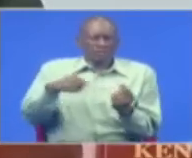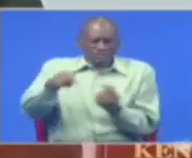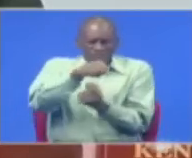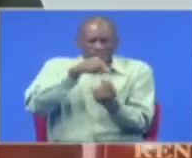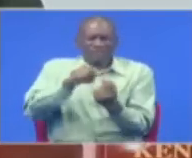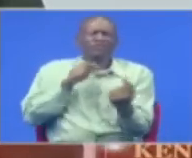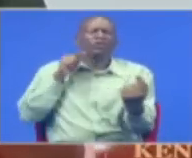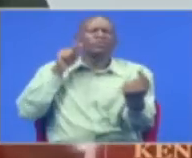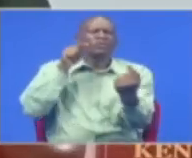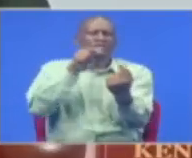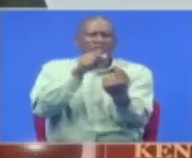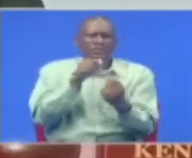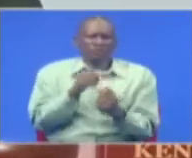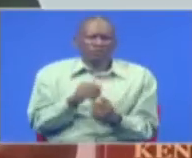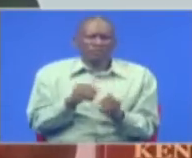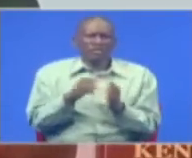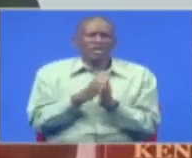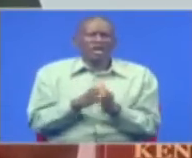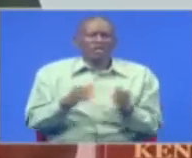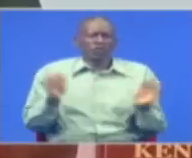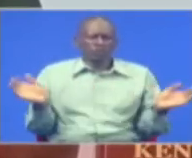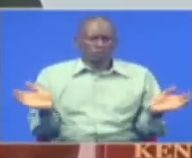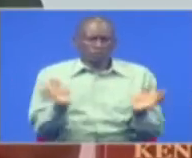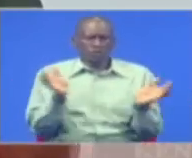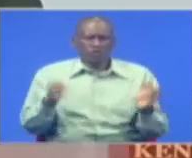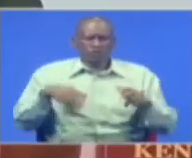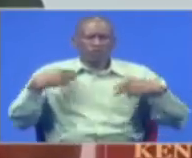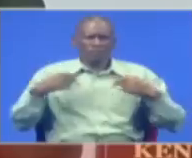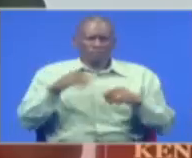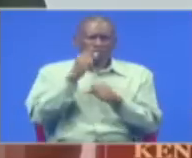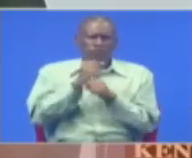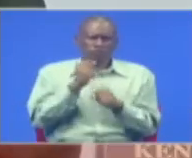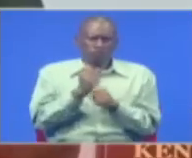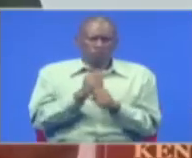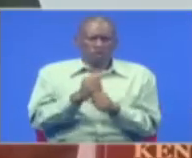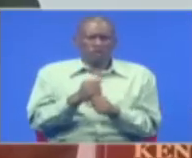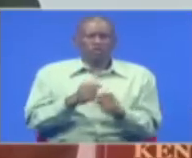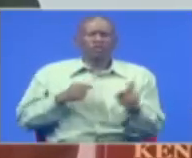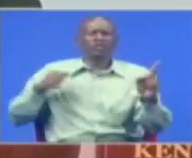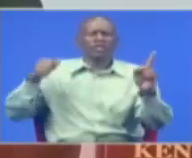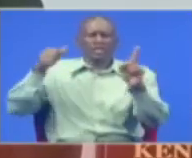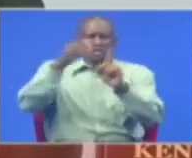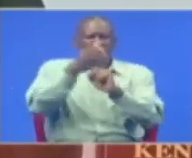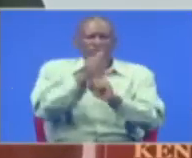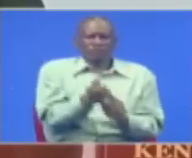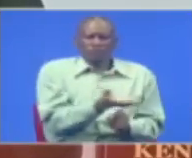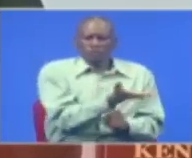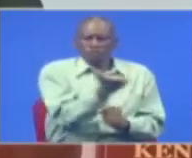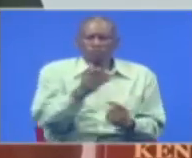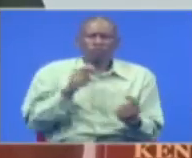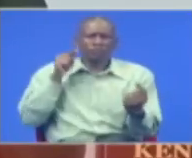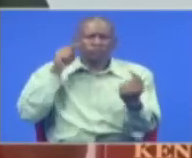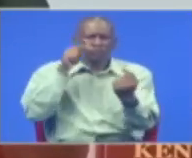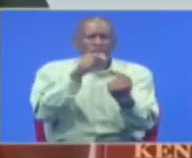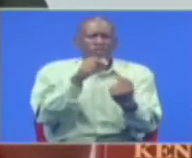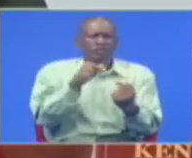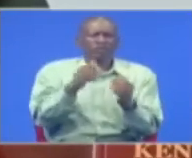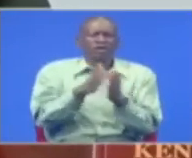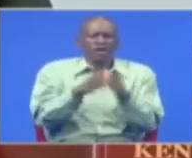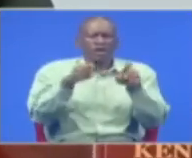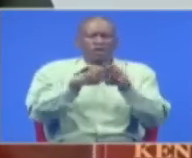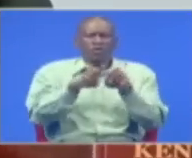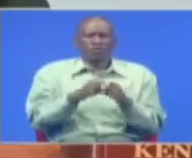objectives, motivate people to work towards achievement of those objectives, and